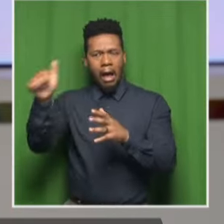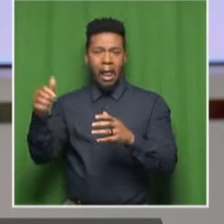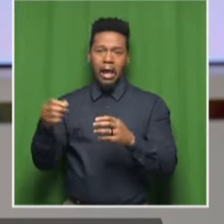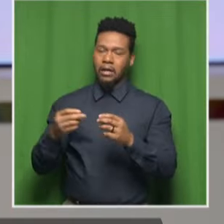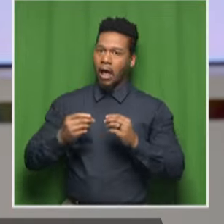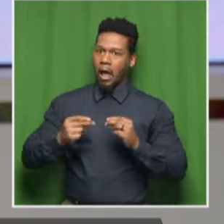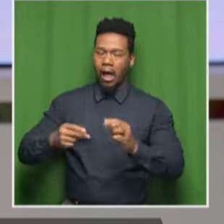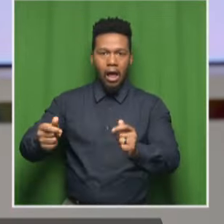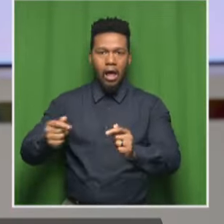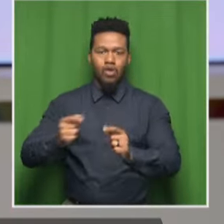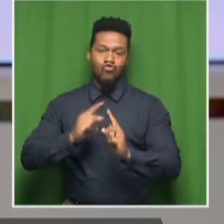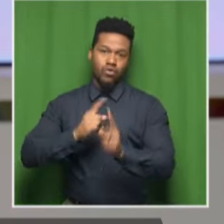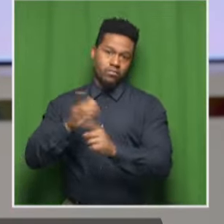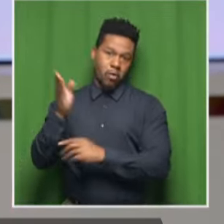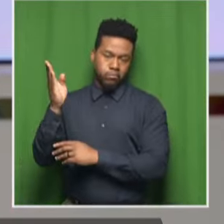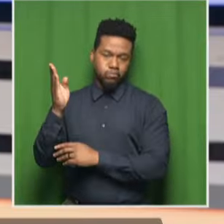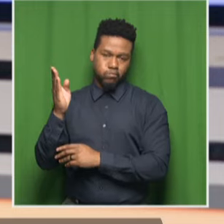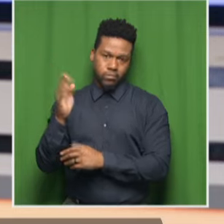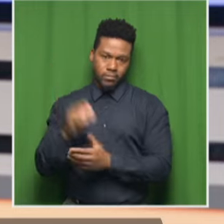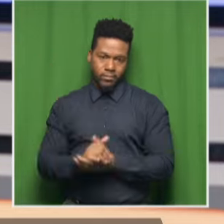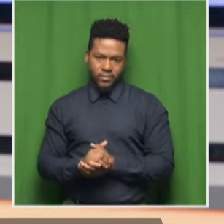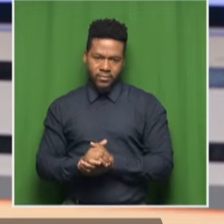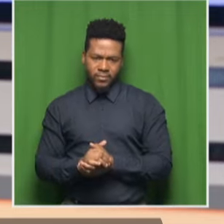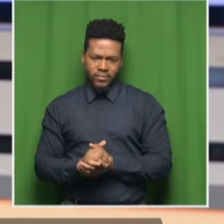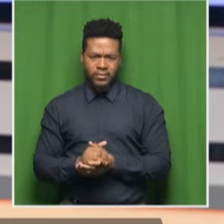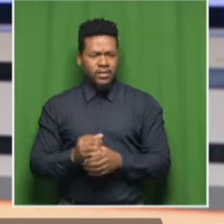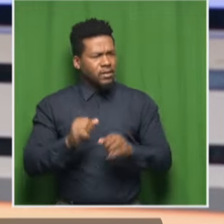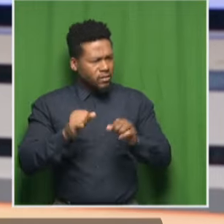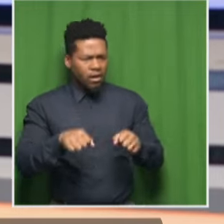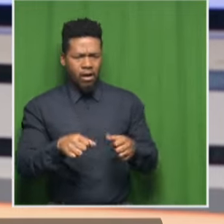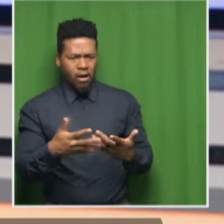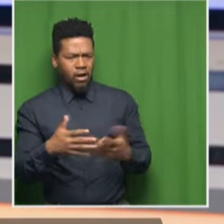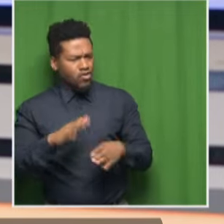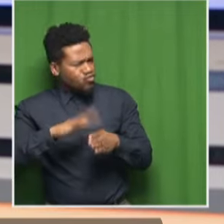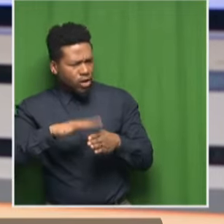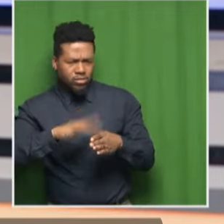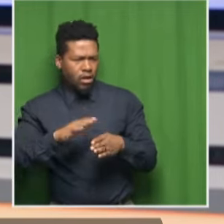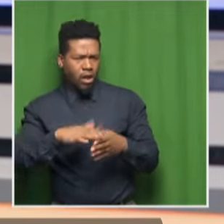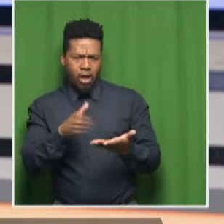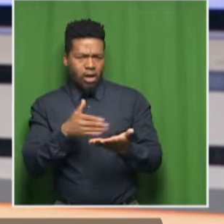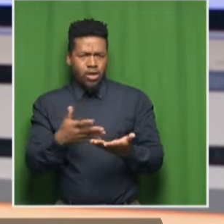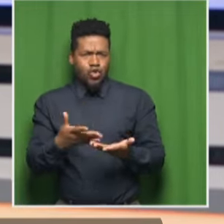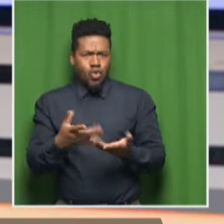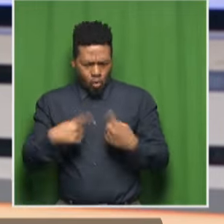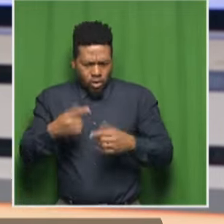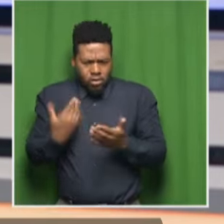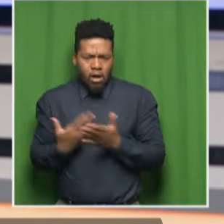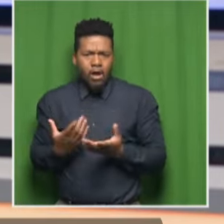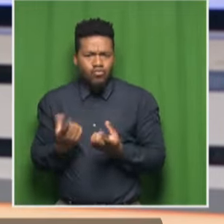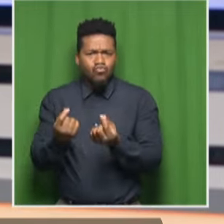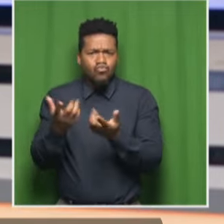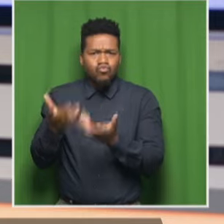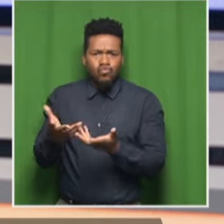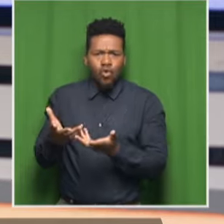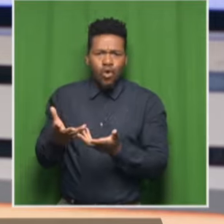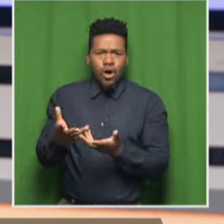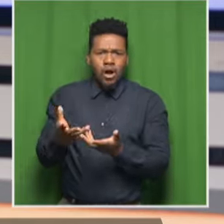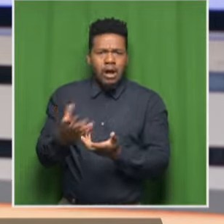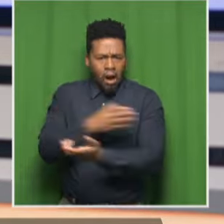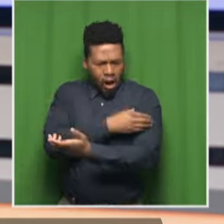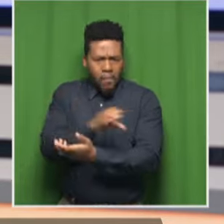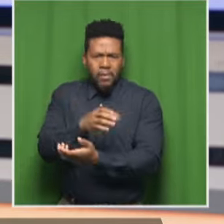So that's what we love. And there's no reason that we can't be that first world, Yes, you know, yes. notion, because we have the capacity, we have the Yes. skills, we have the